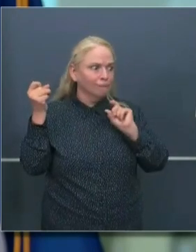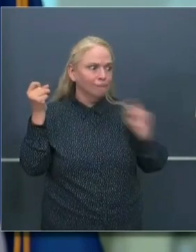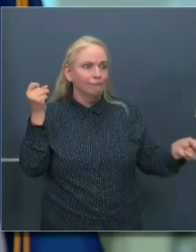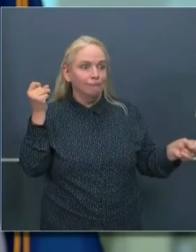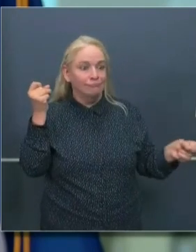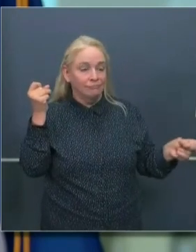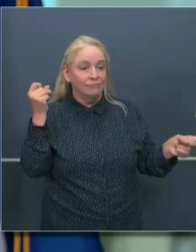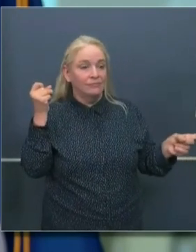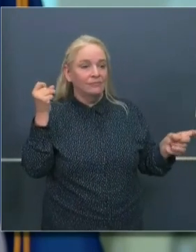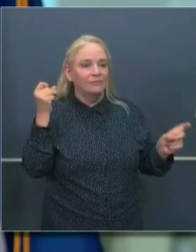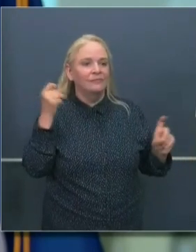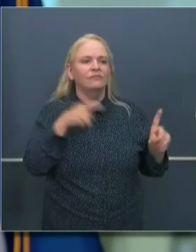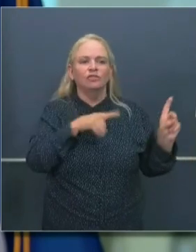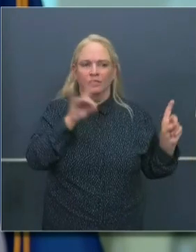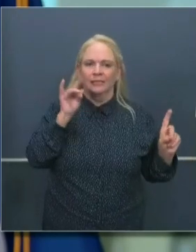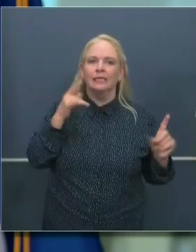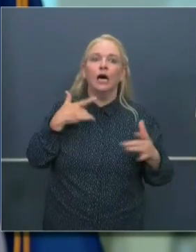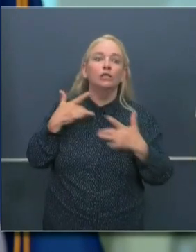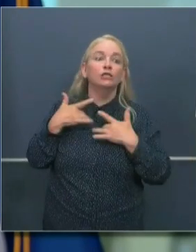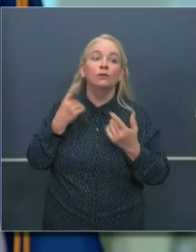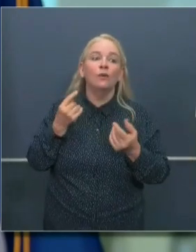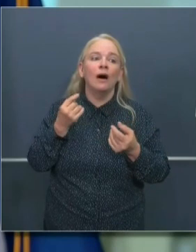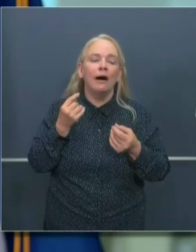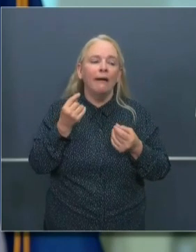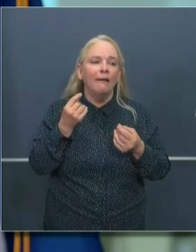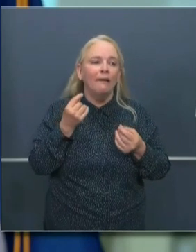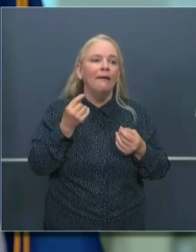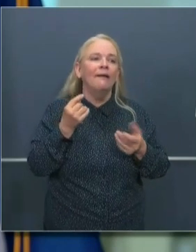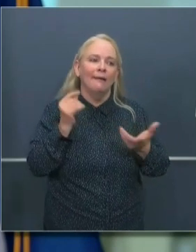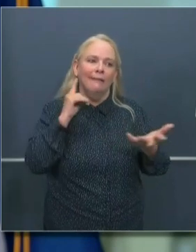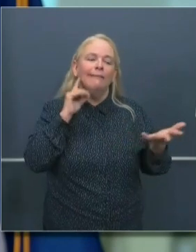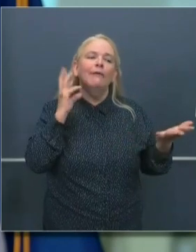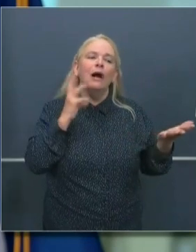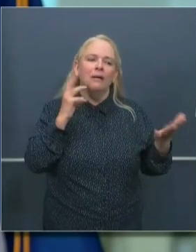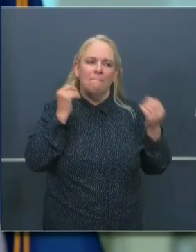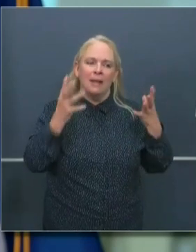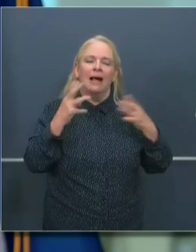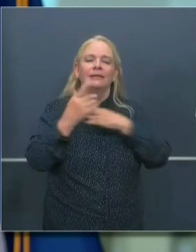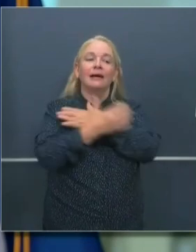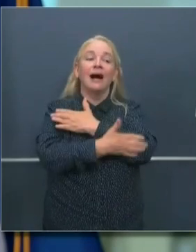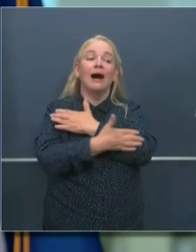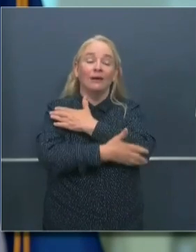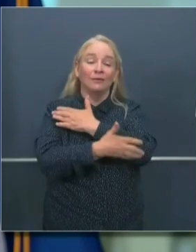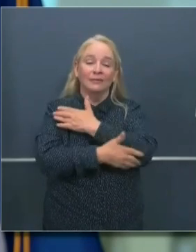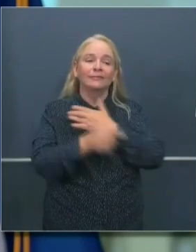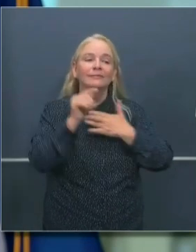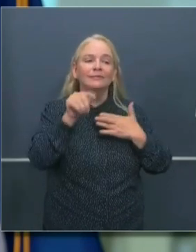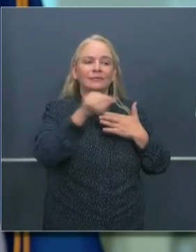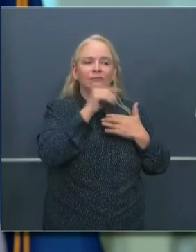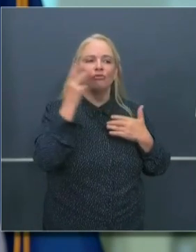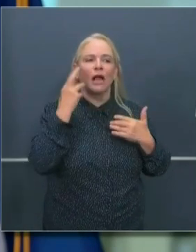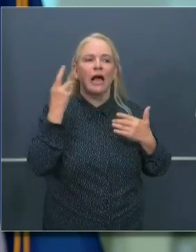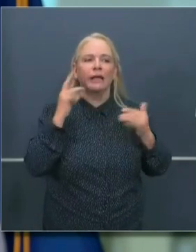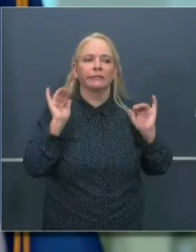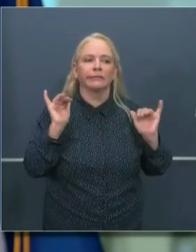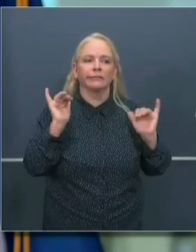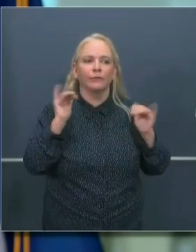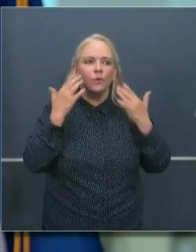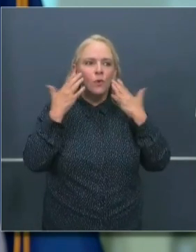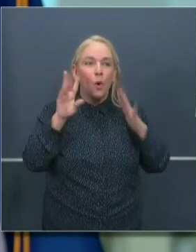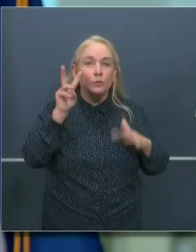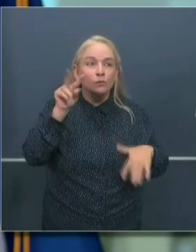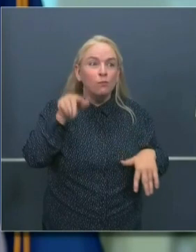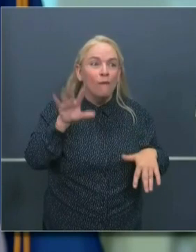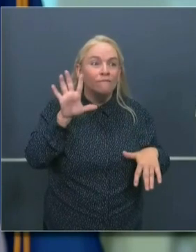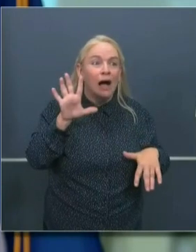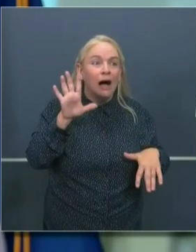understandably, concern at a lot of counties by the magnitude of the money. Because $2.5 billion is a